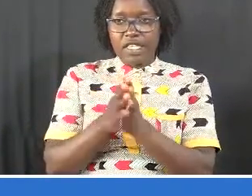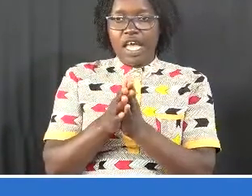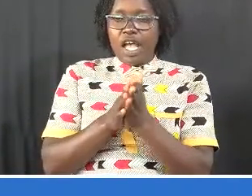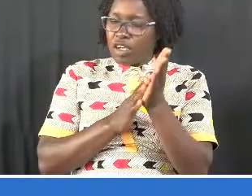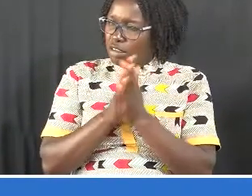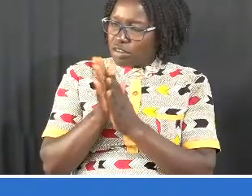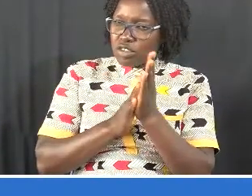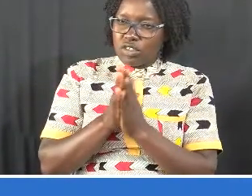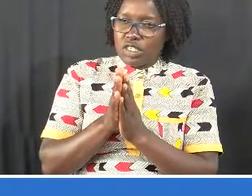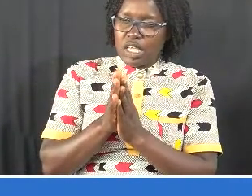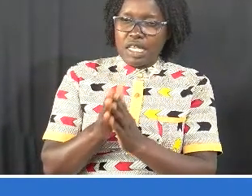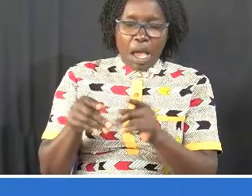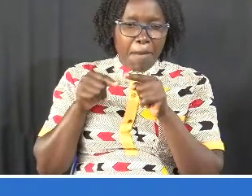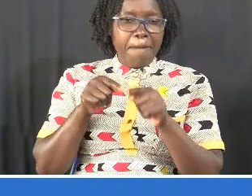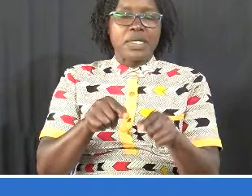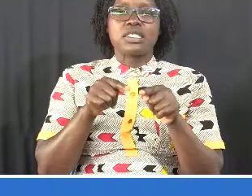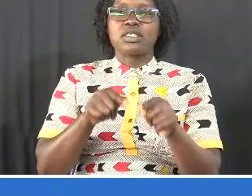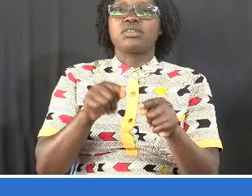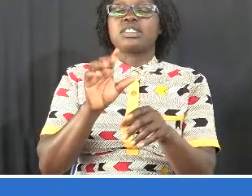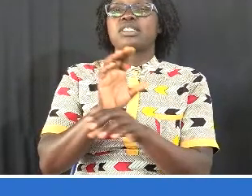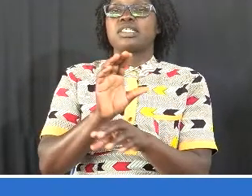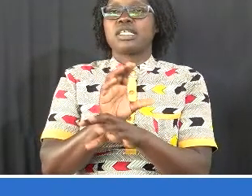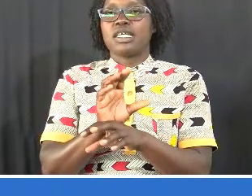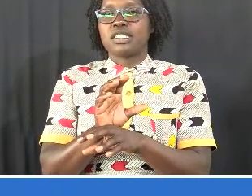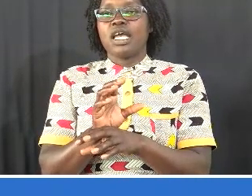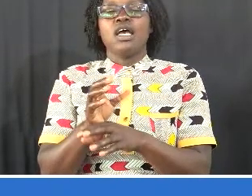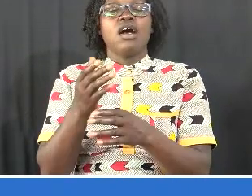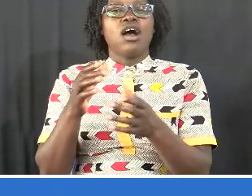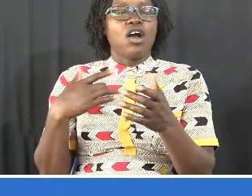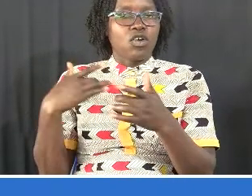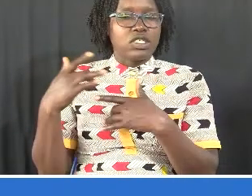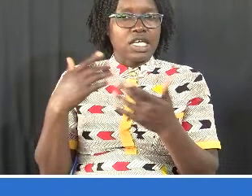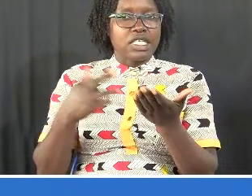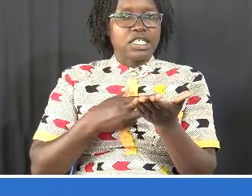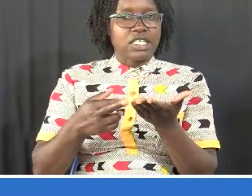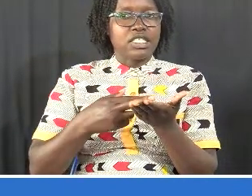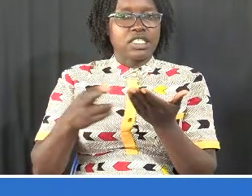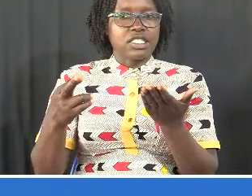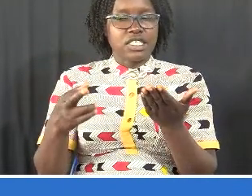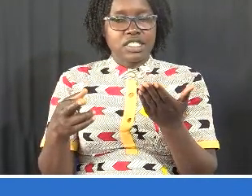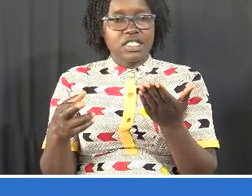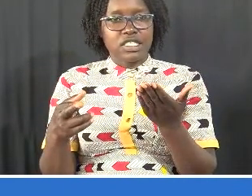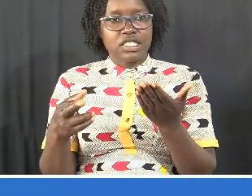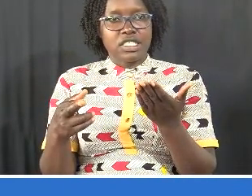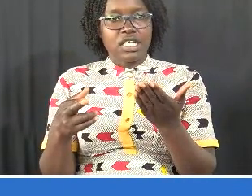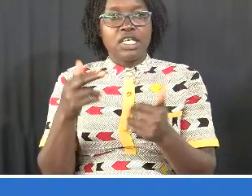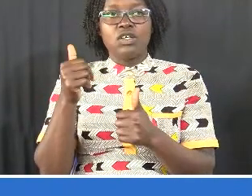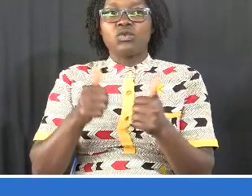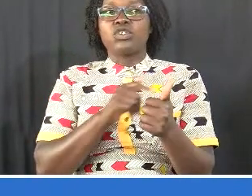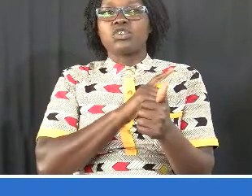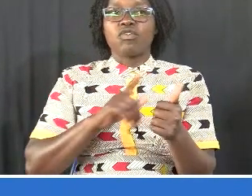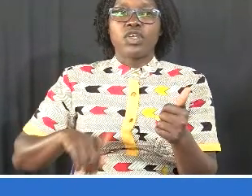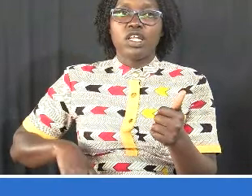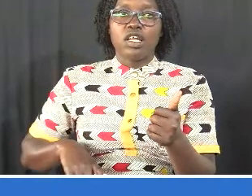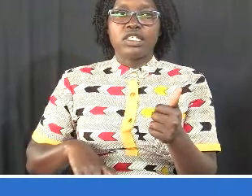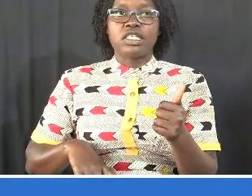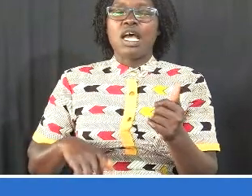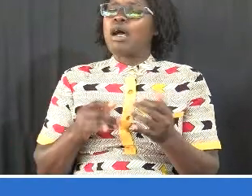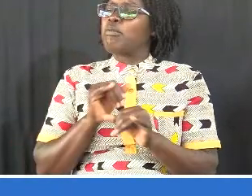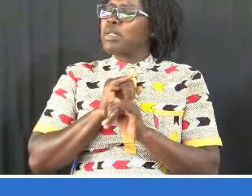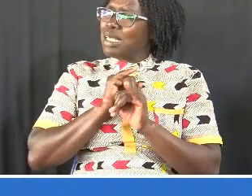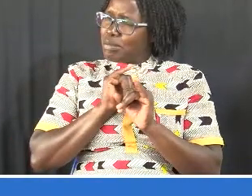zeal, persecuting the church, concerning righteousness, which is of the law,